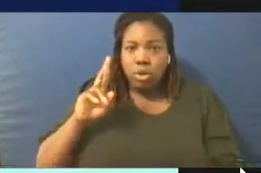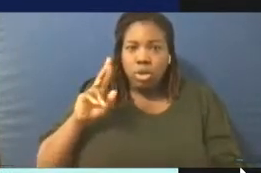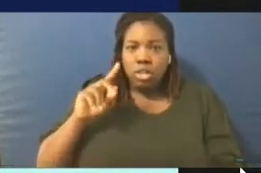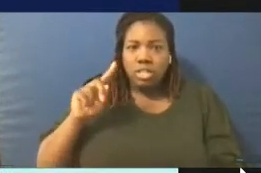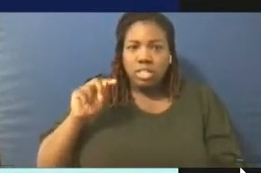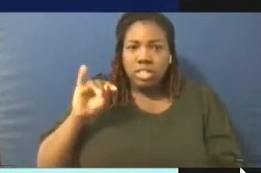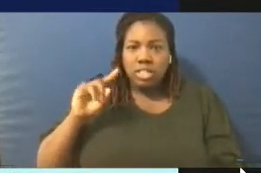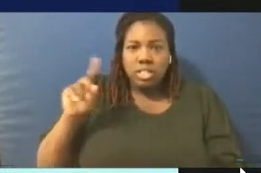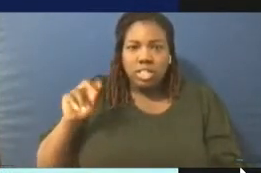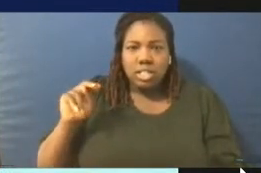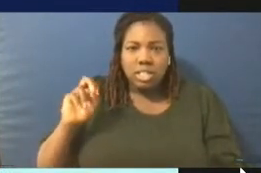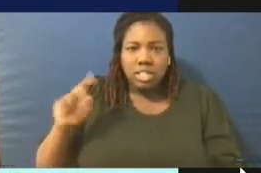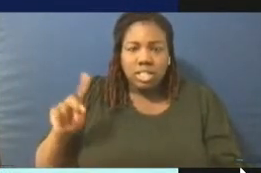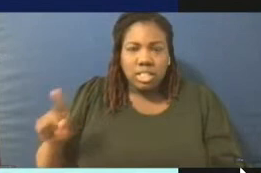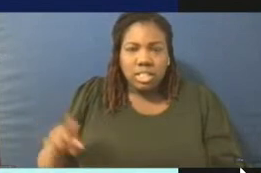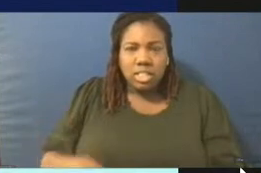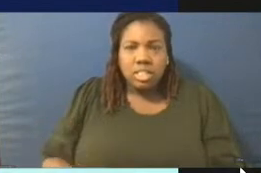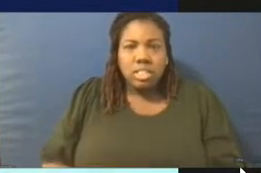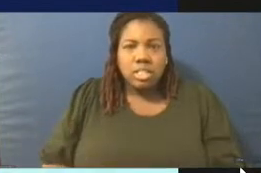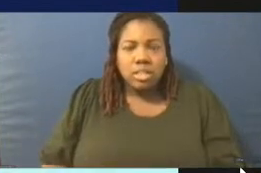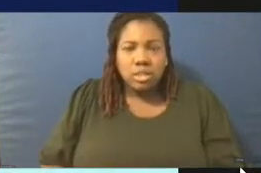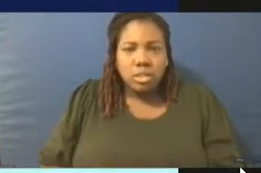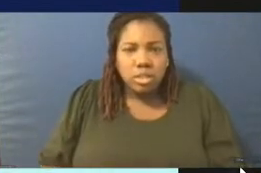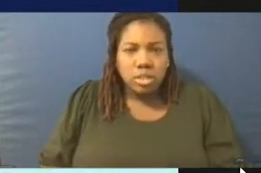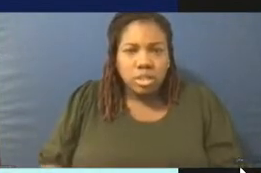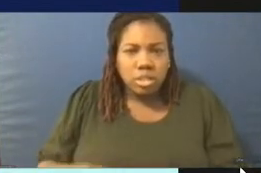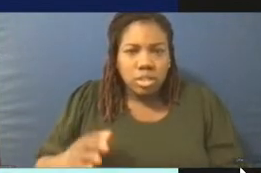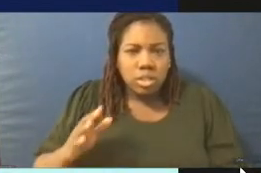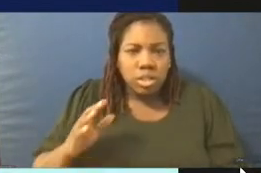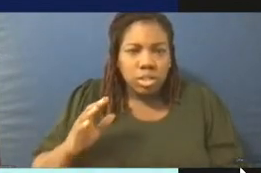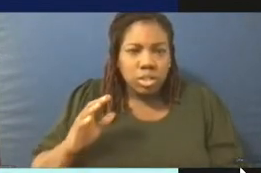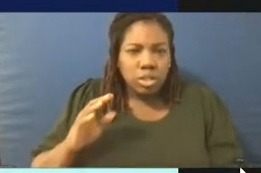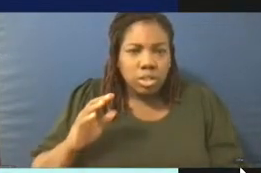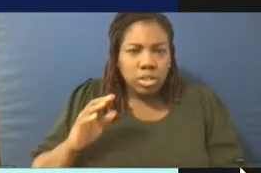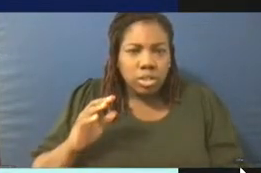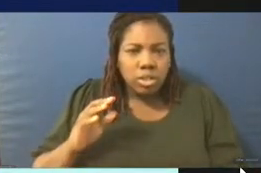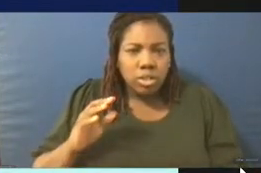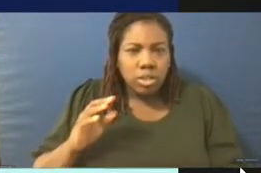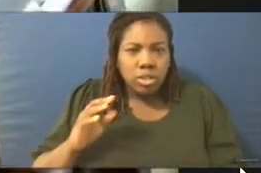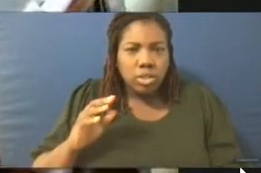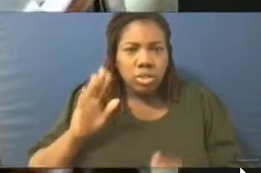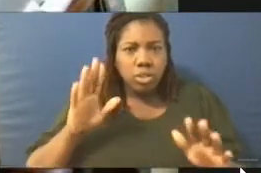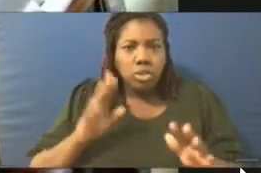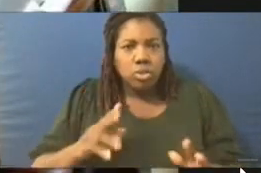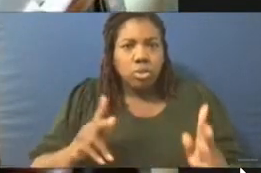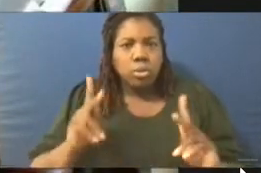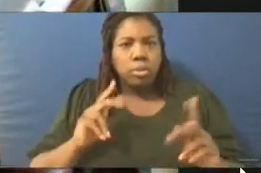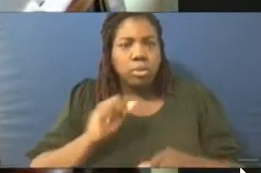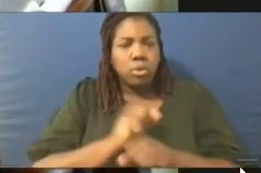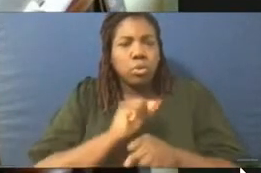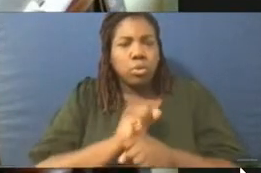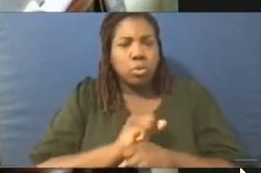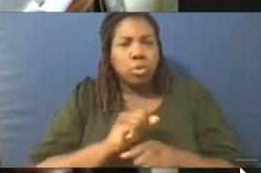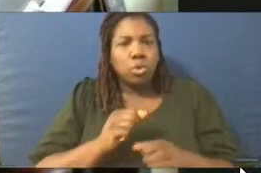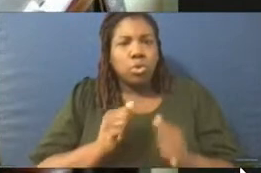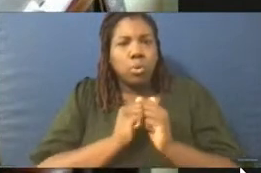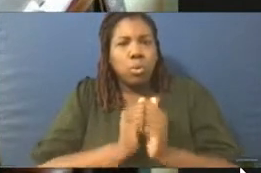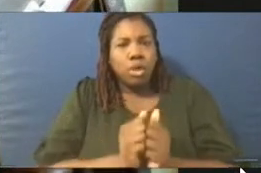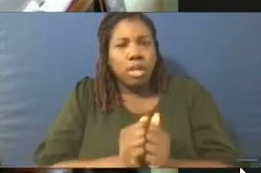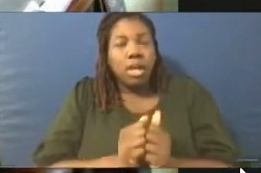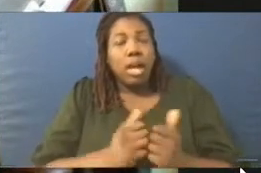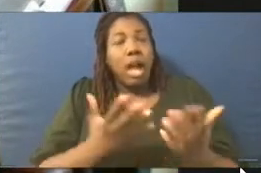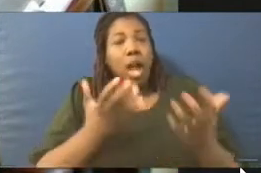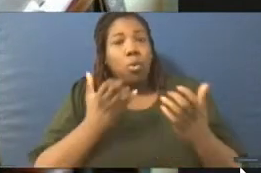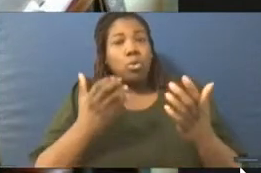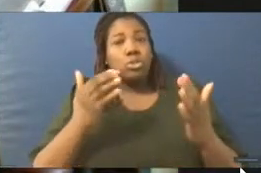on the subcommittee and to our chair, Myra Alvarez. Great folks to work with and really a lot of critical thinking going on. I'd like to